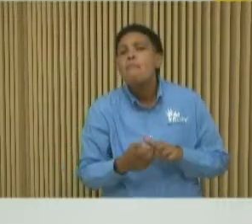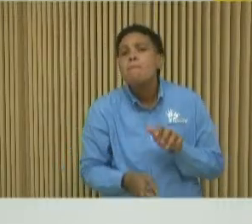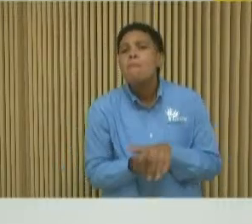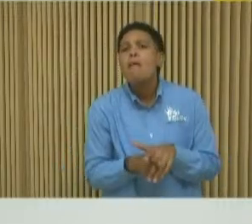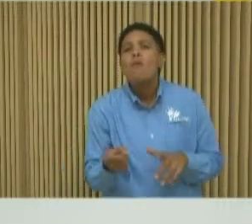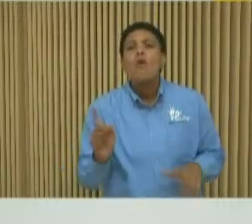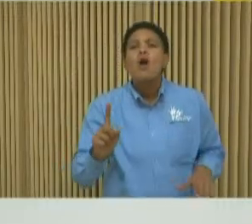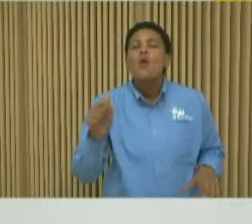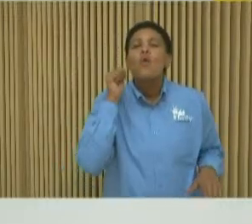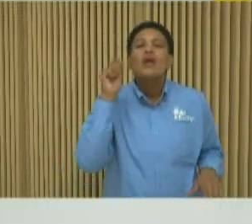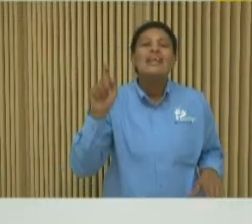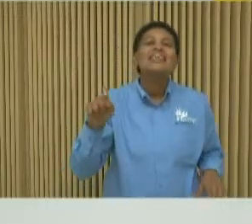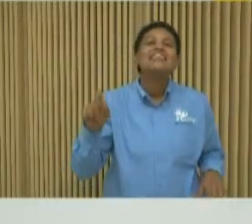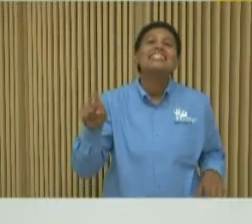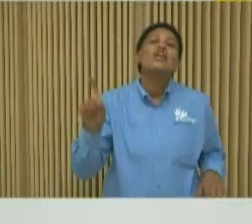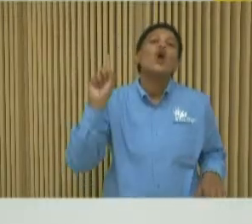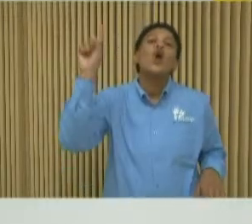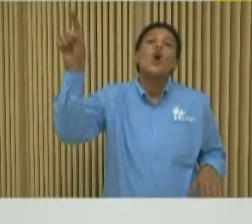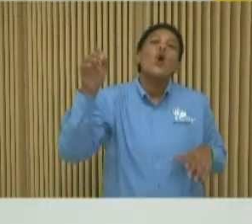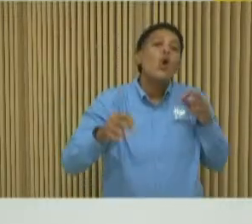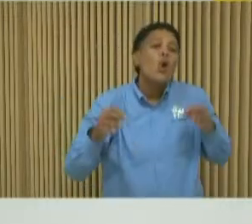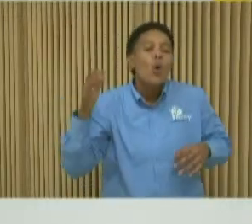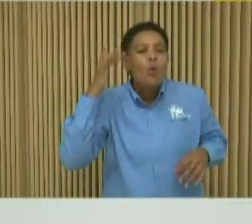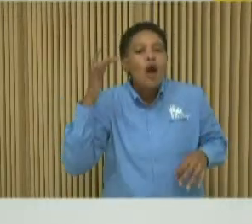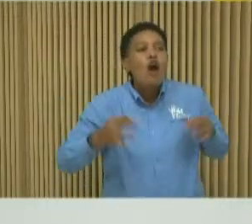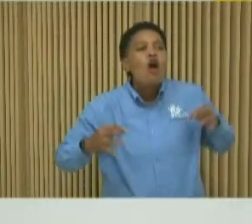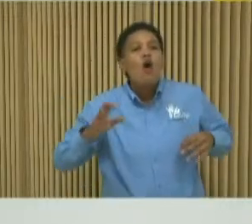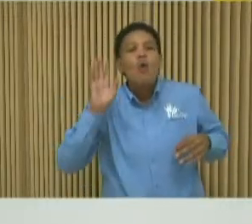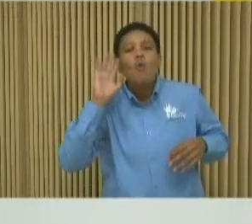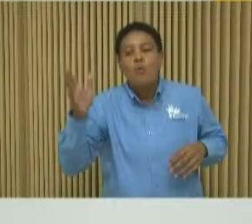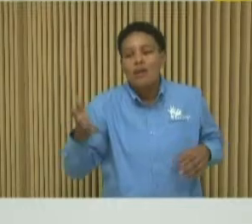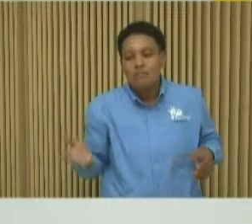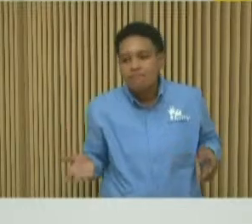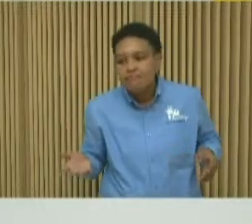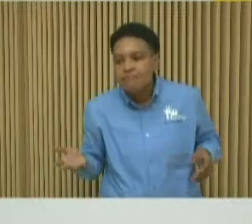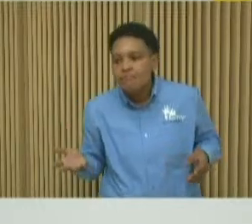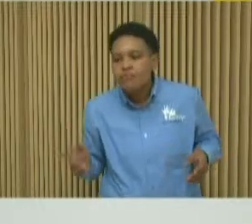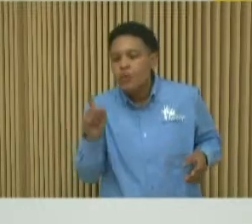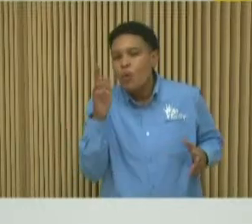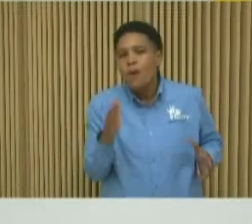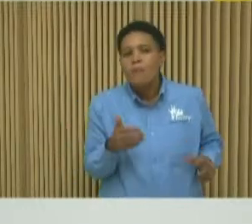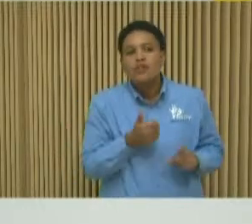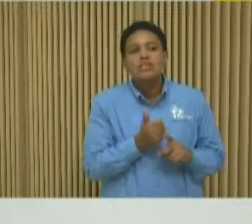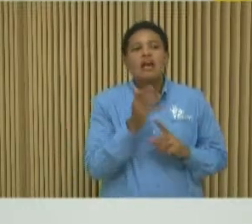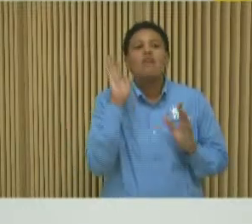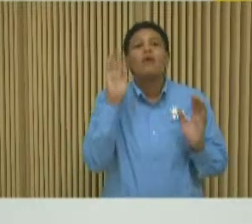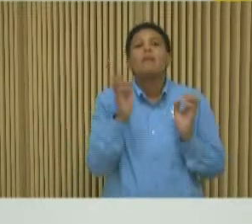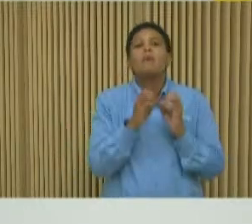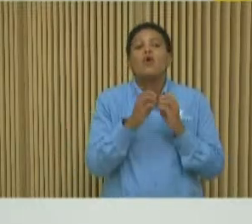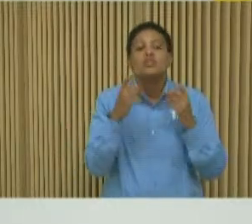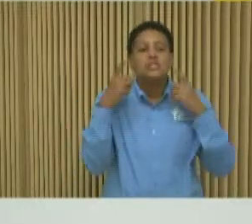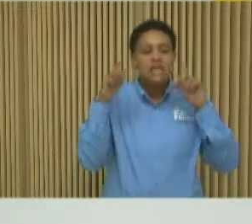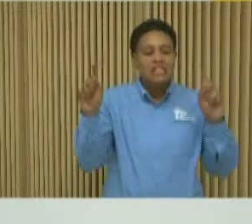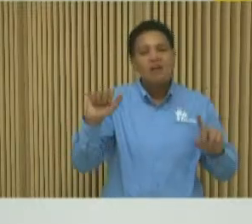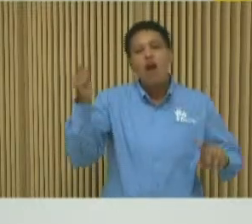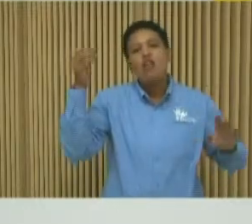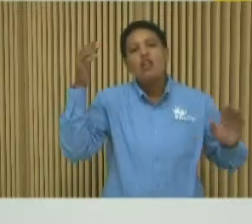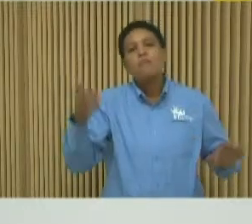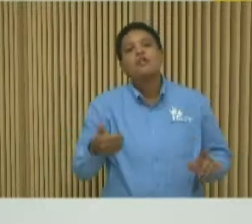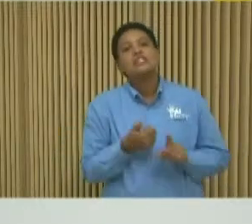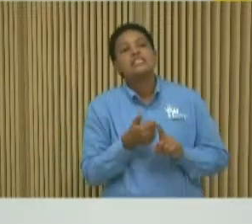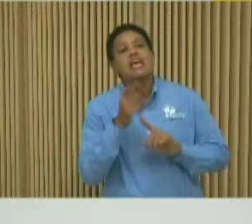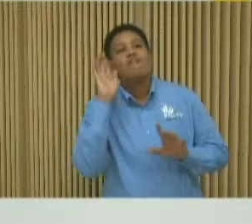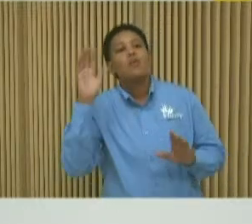You won't necessarily need to go to a court, because a court will invariably, one person is going to be more successful and the other person is going to walk